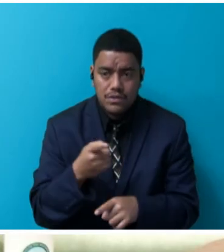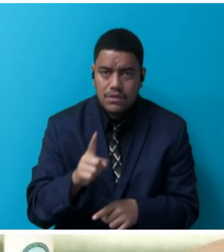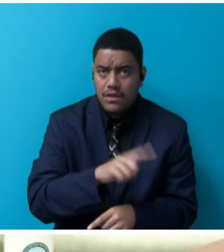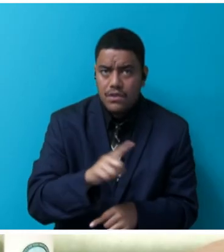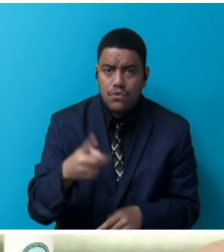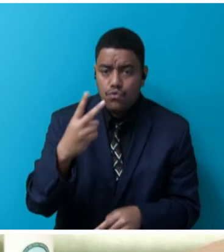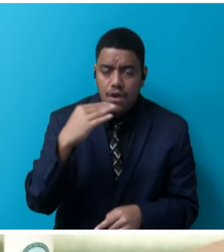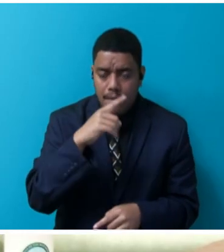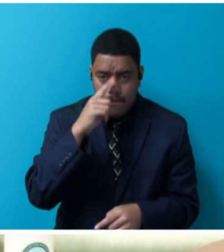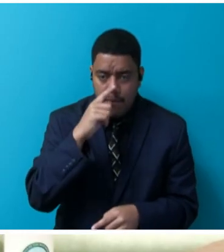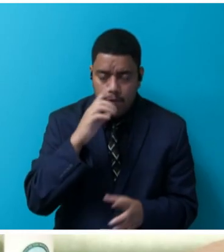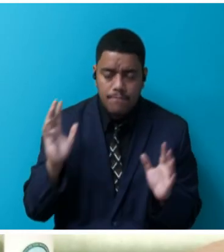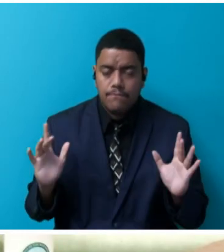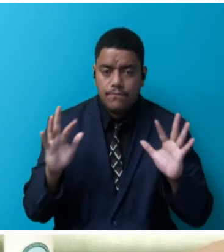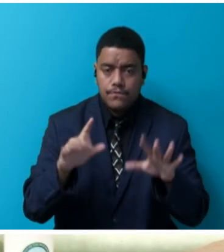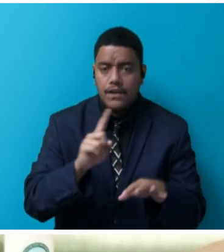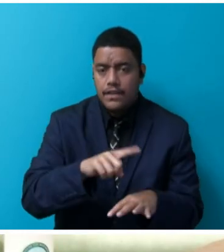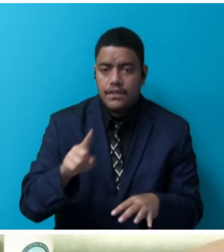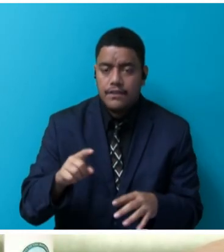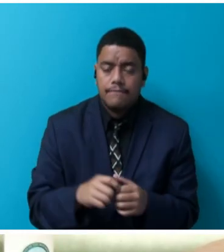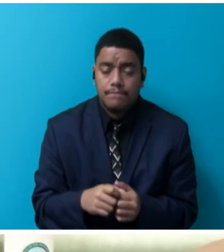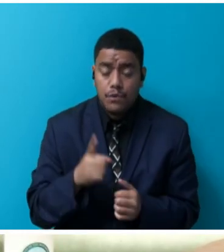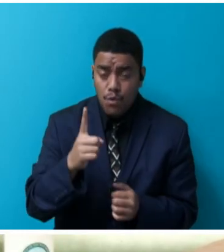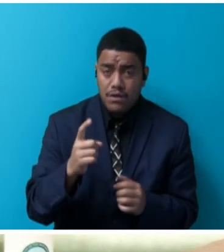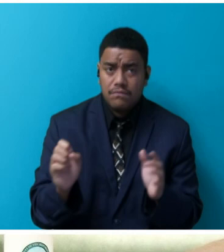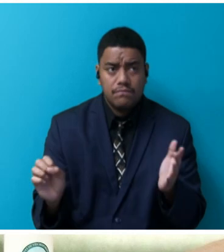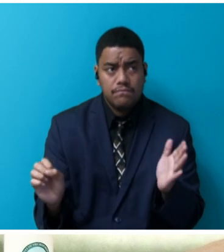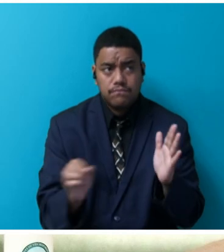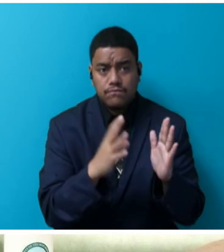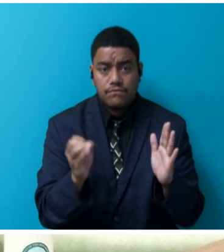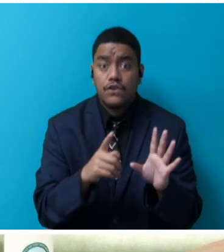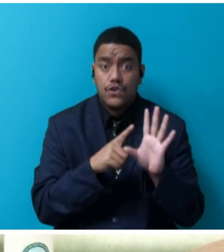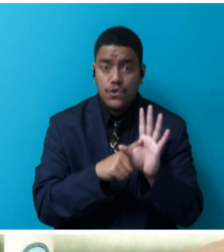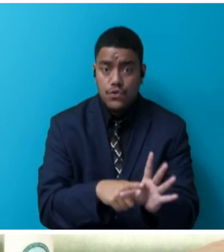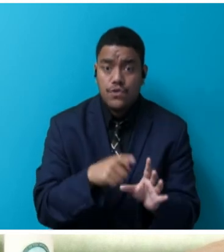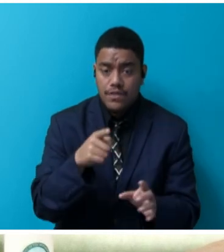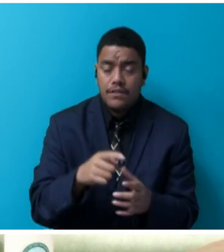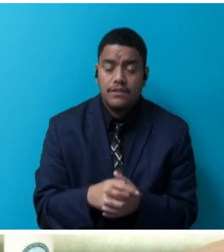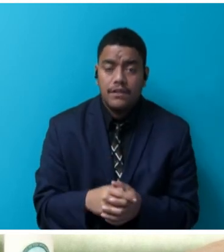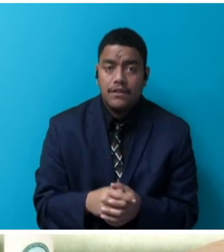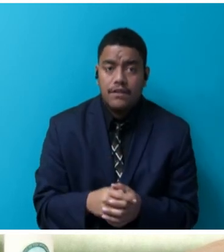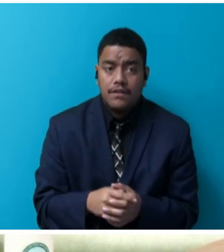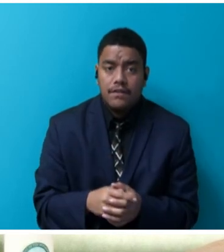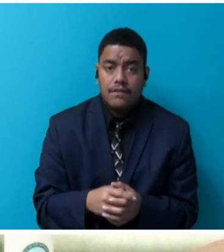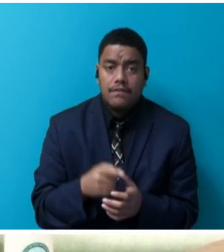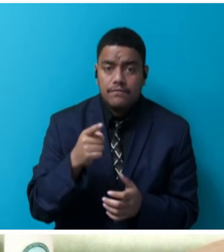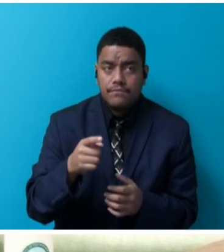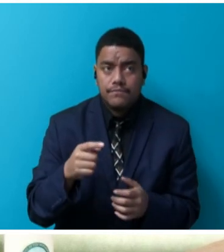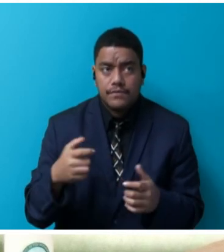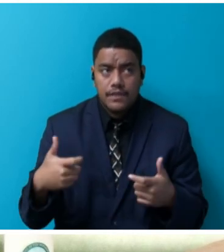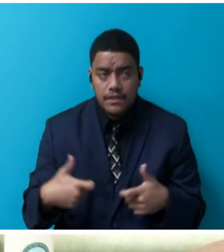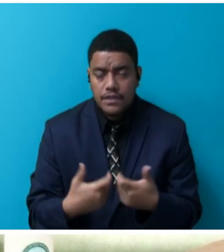200 people. One of the highlights was the youth debate, which brought forward insightful and